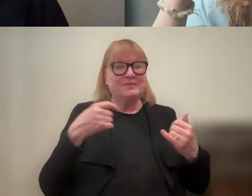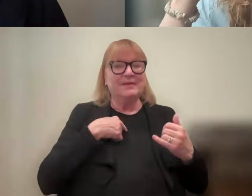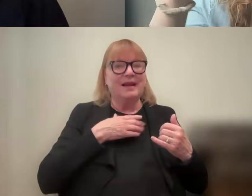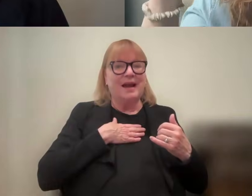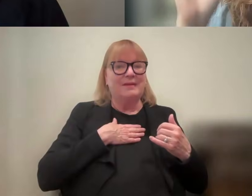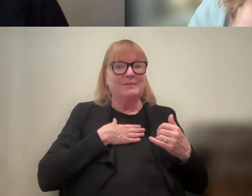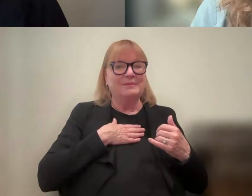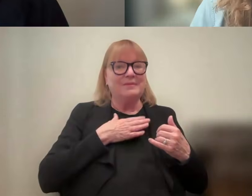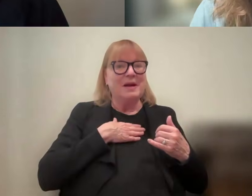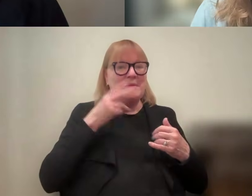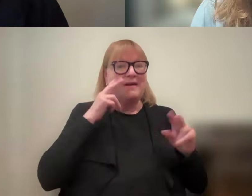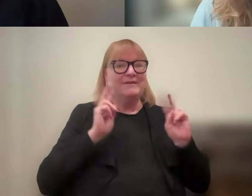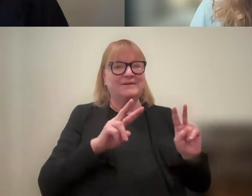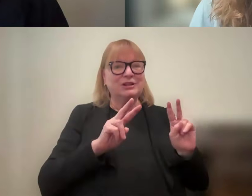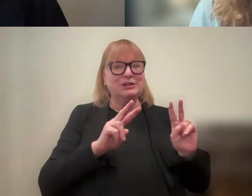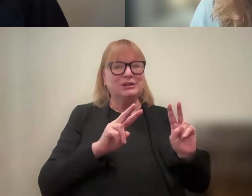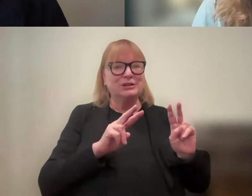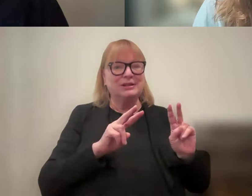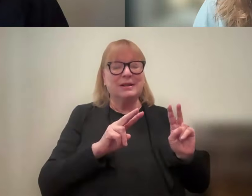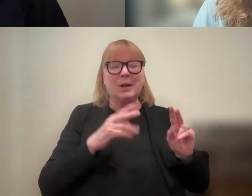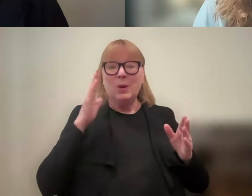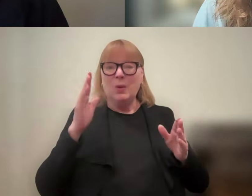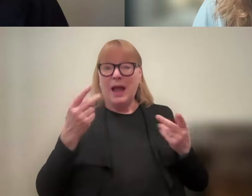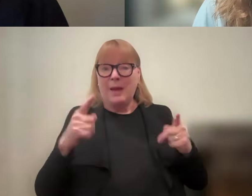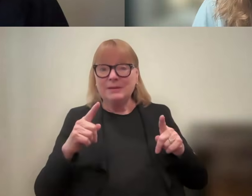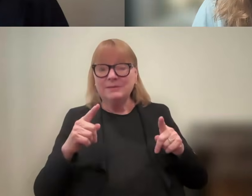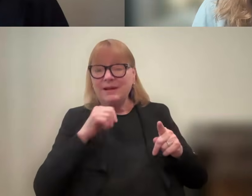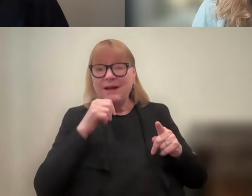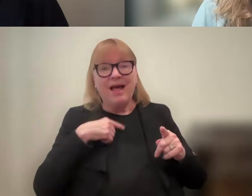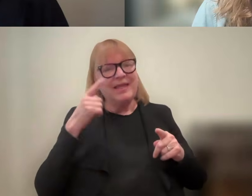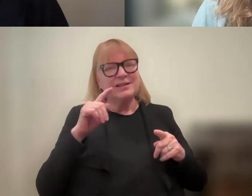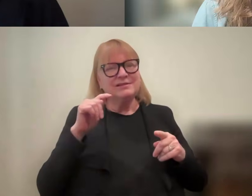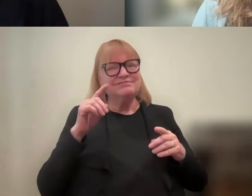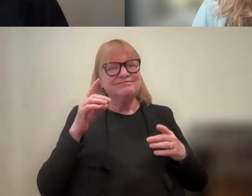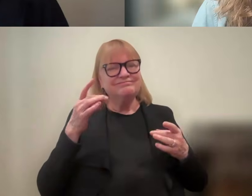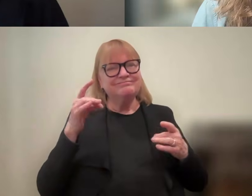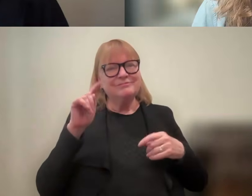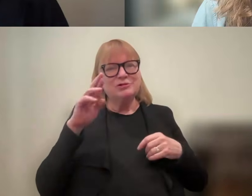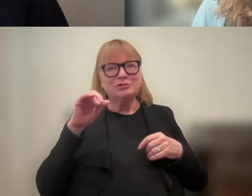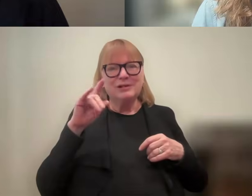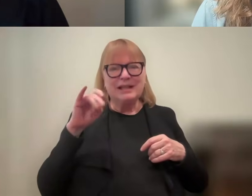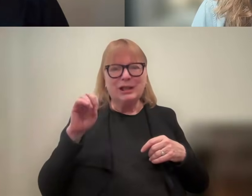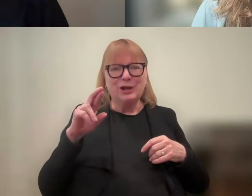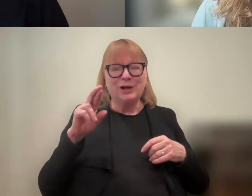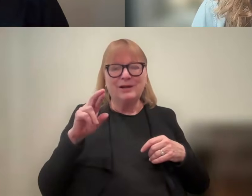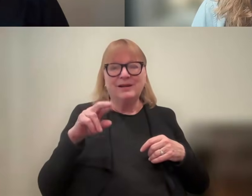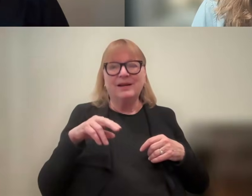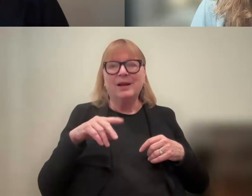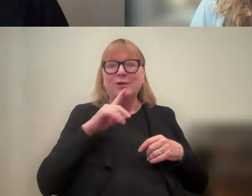I'm vision boarding. Whether or not that will happen, I think is trickier. And I think until there's some